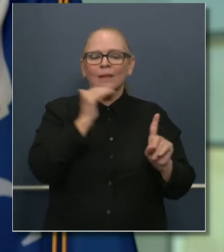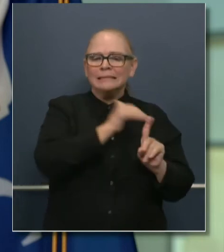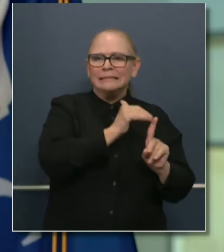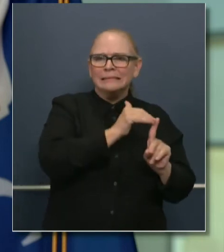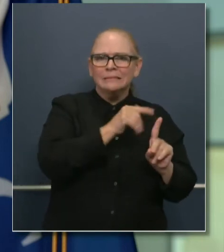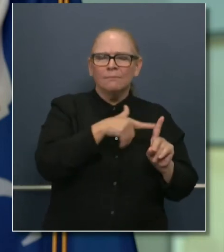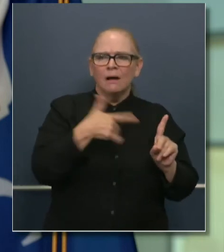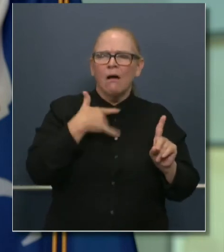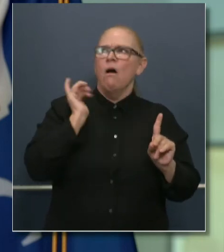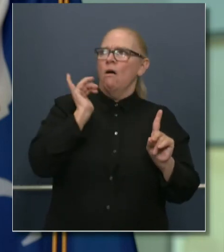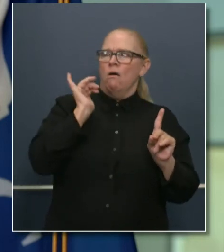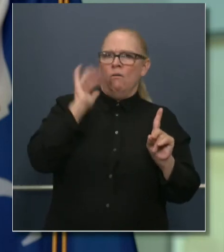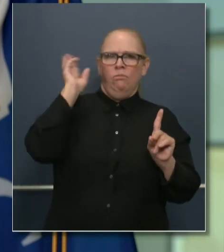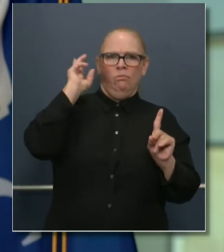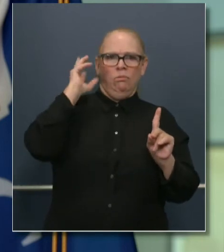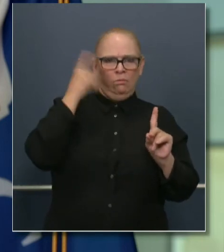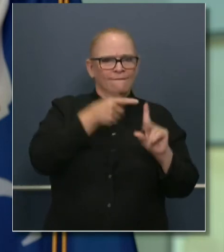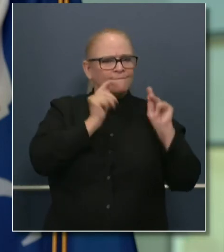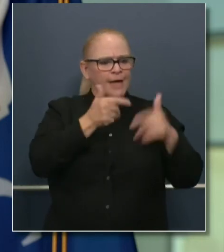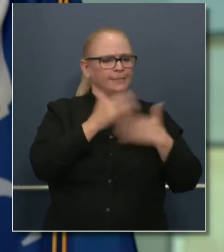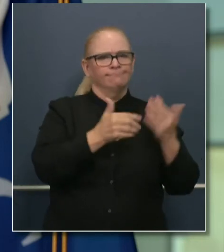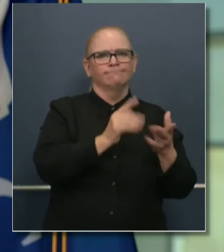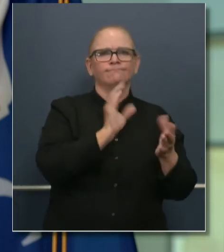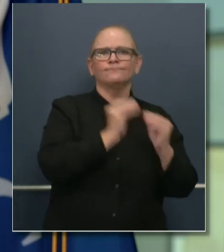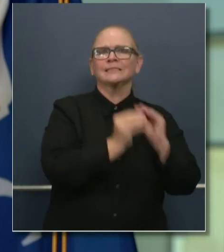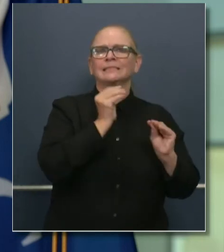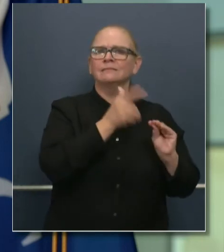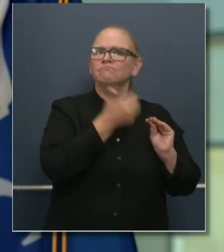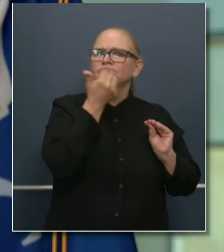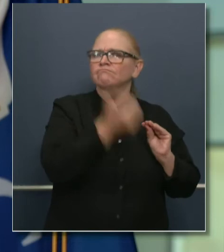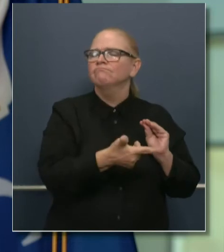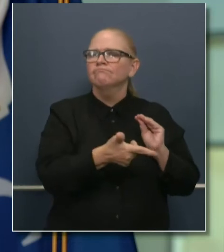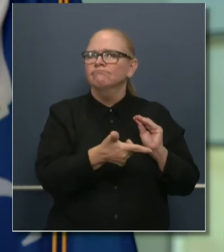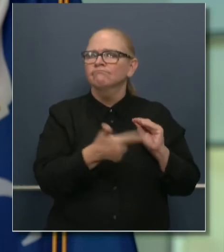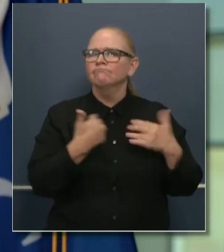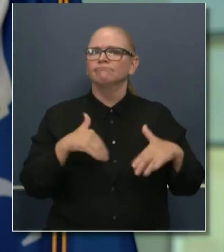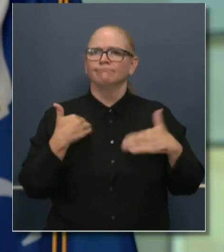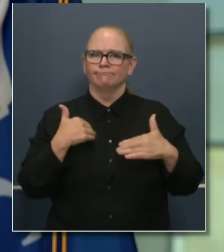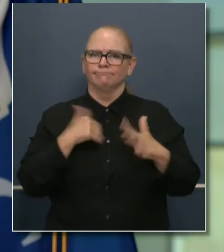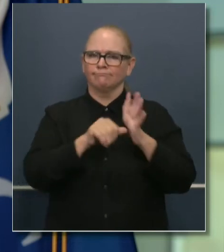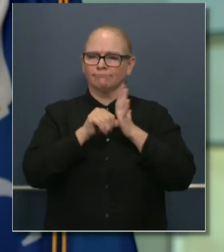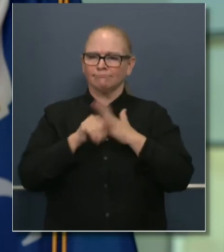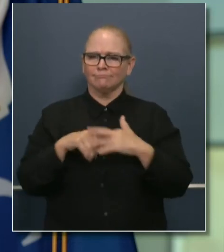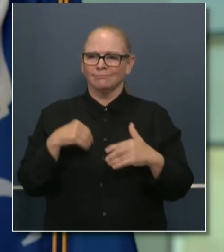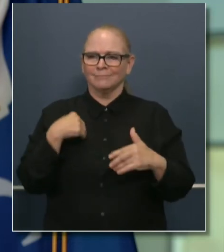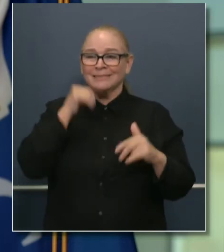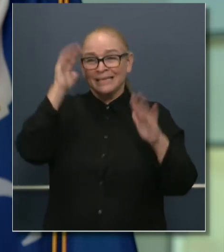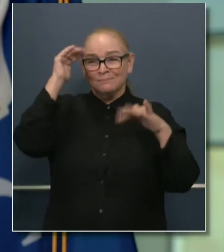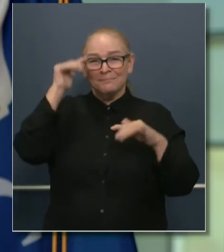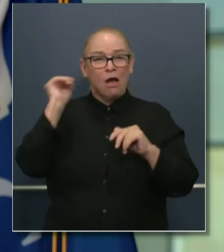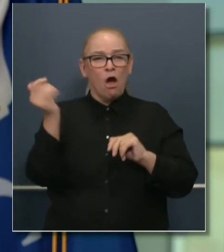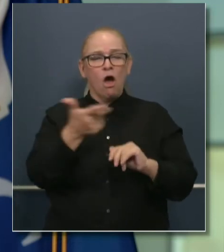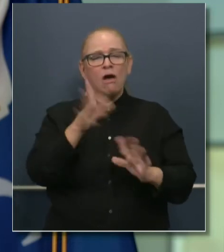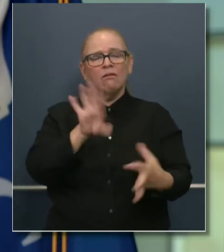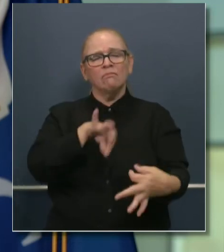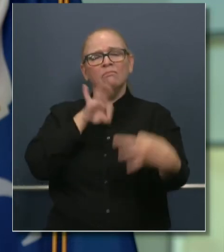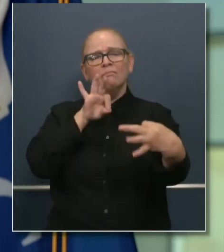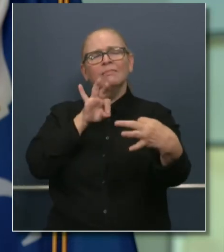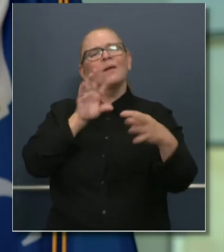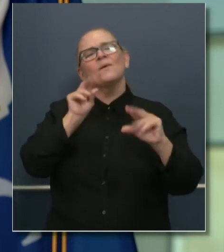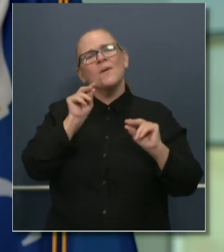and recognize that perfect rarely is on the menu. And people are doing their best